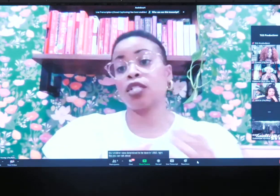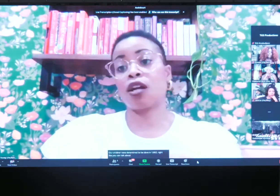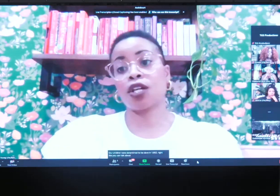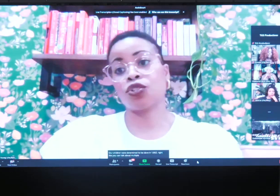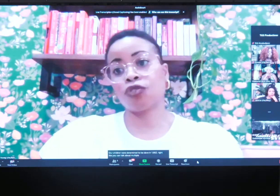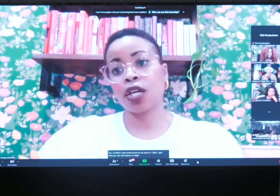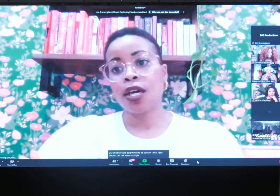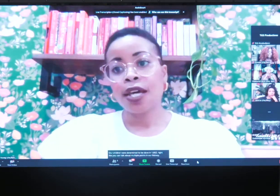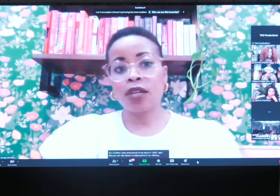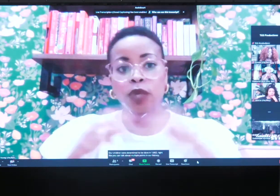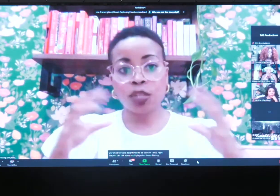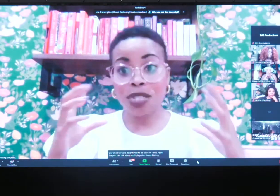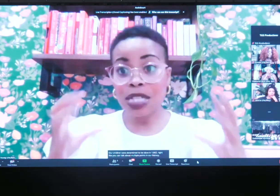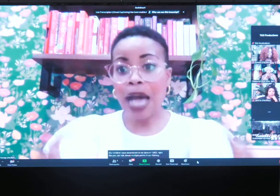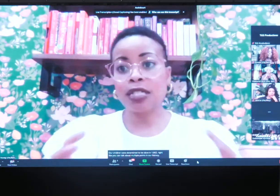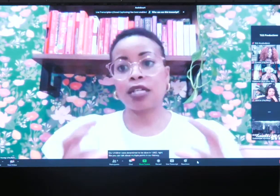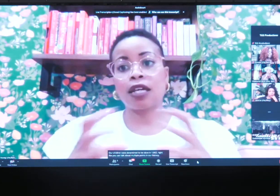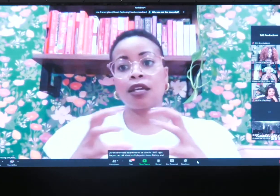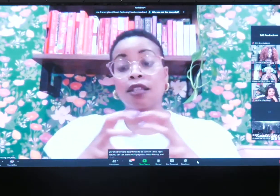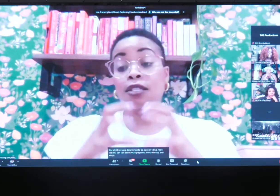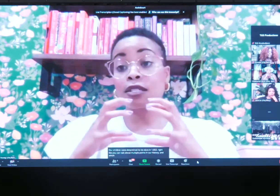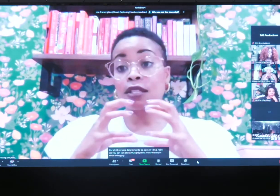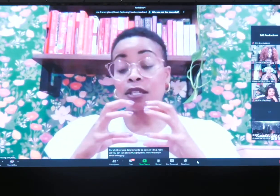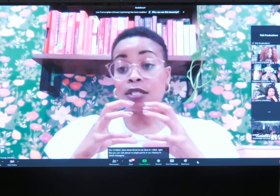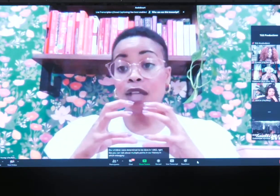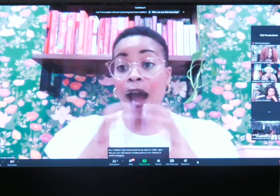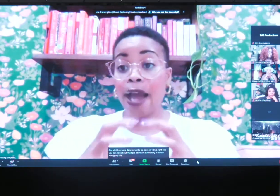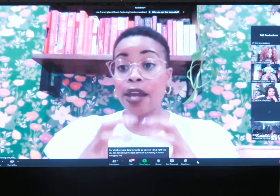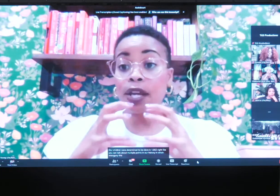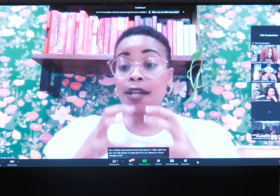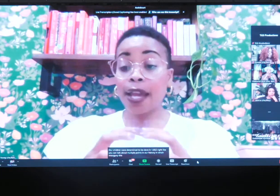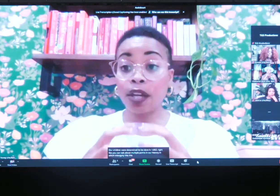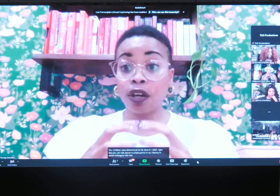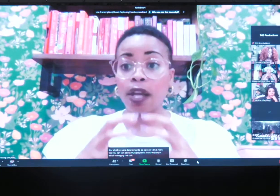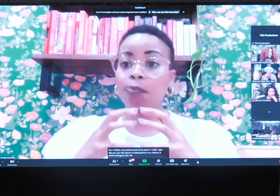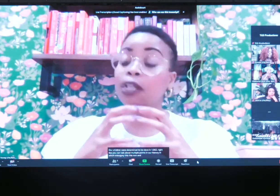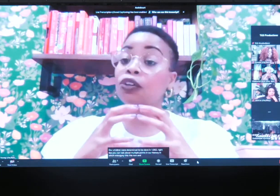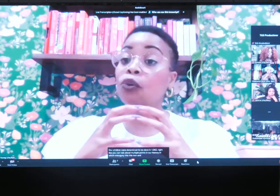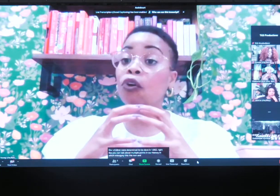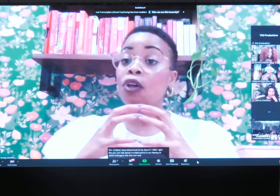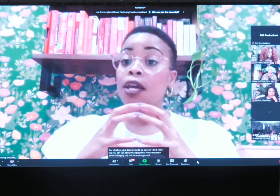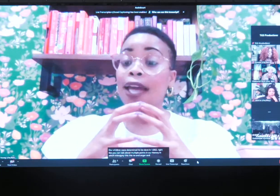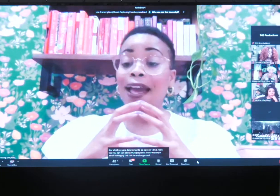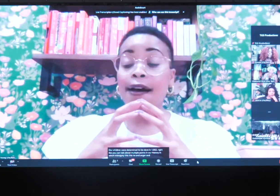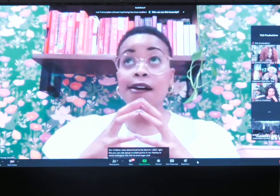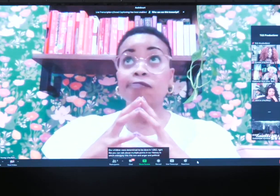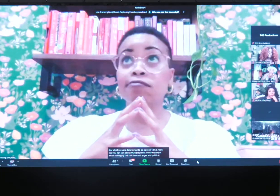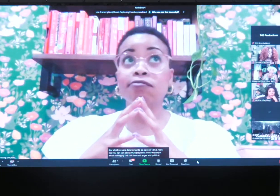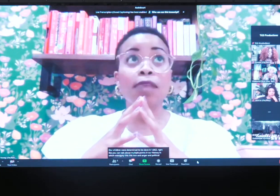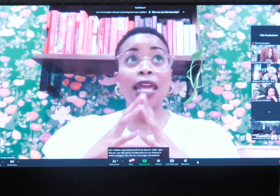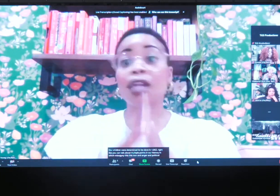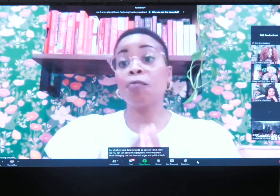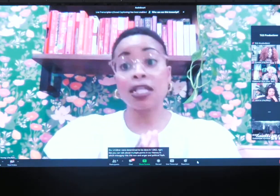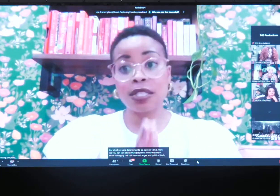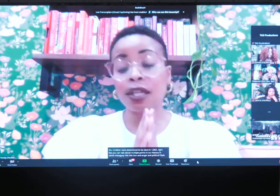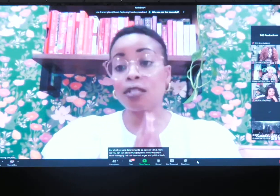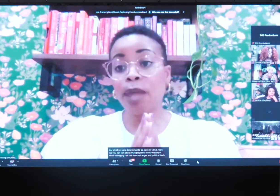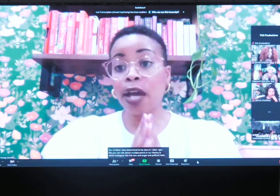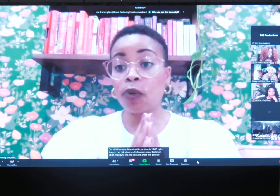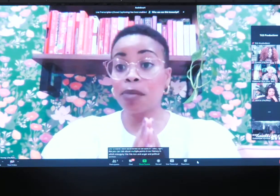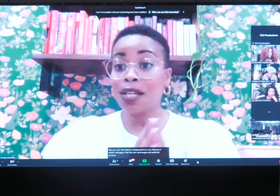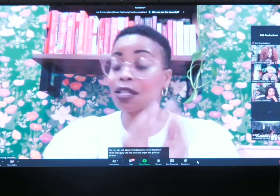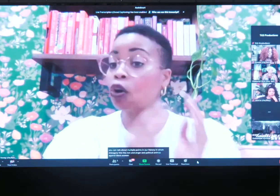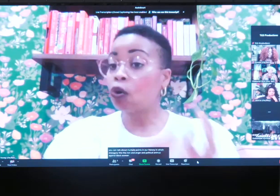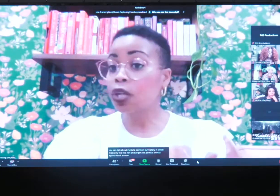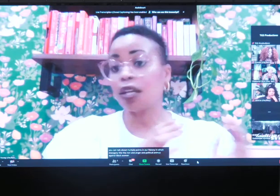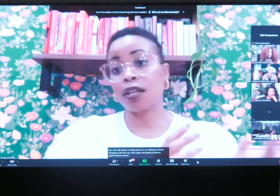points in our history in which misogyny, this ire and anger and political animus against Black